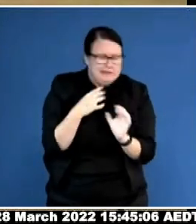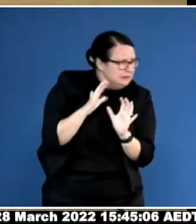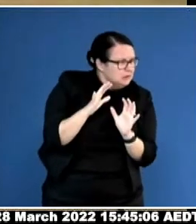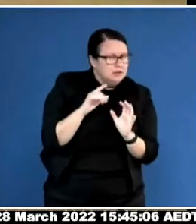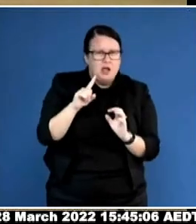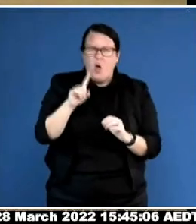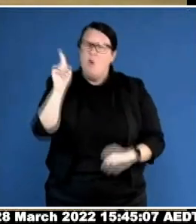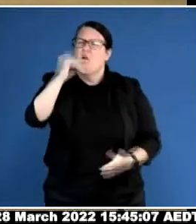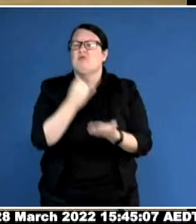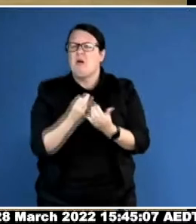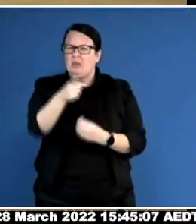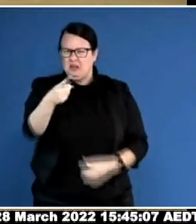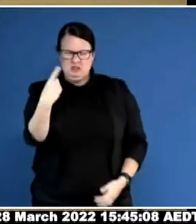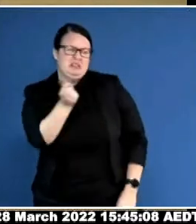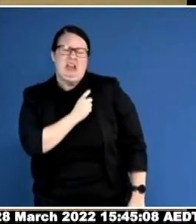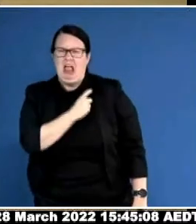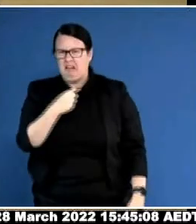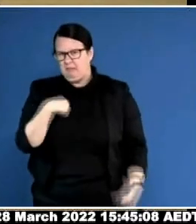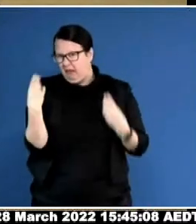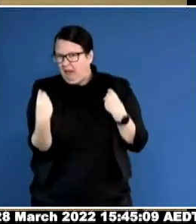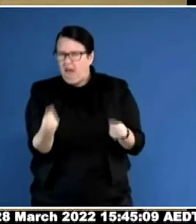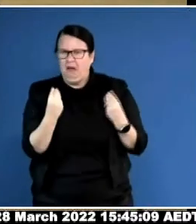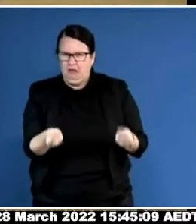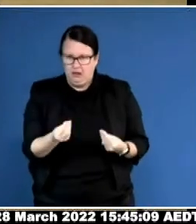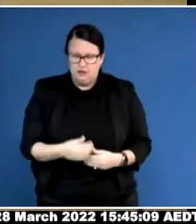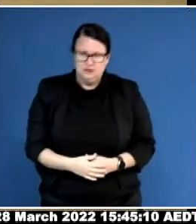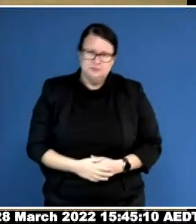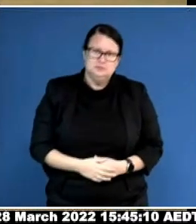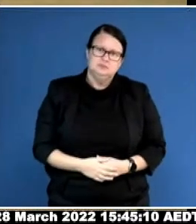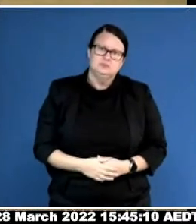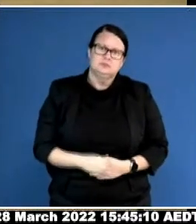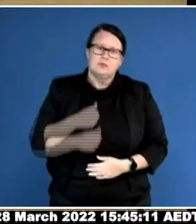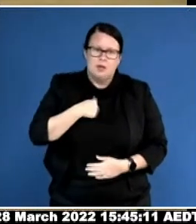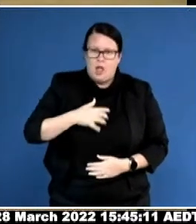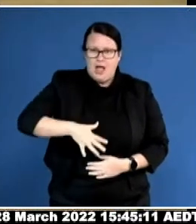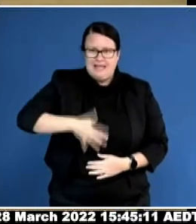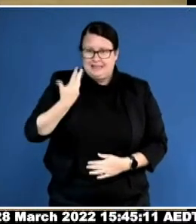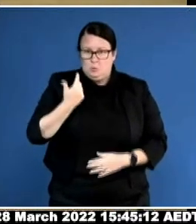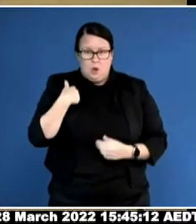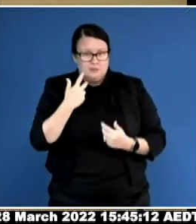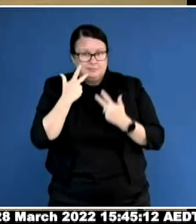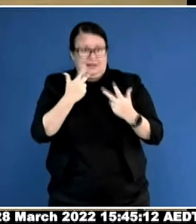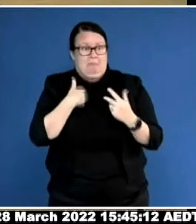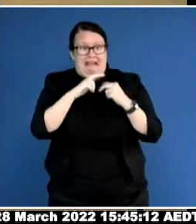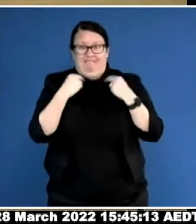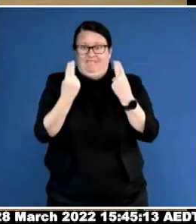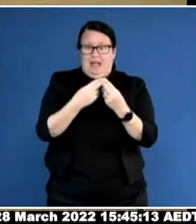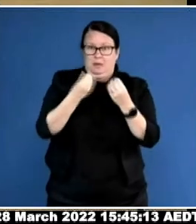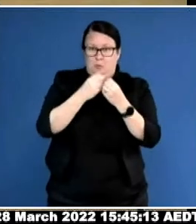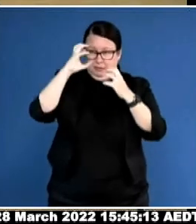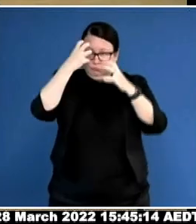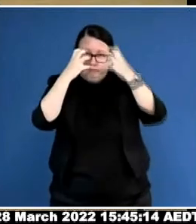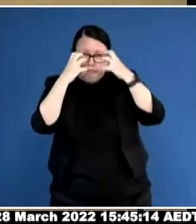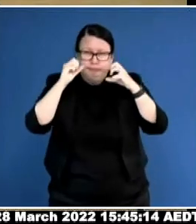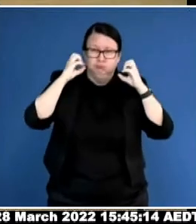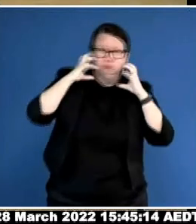say, "What's wrong with you? Are you scared of me or something?" I didn't want to go back to my family with all the bruising. I didn't want